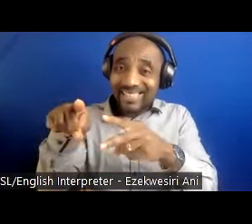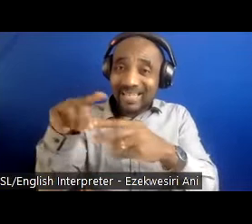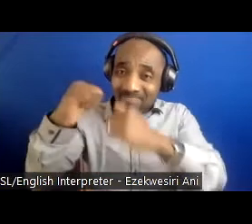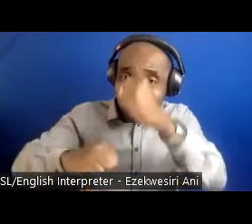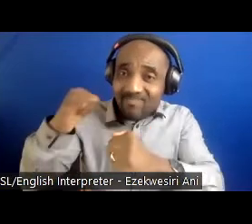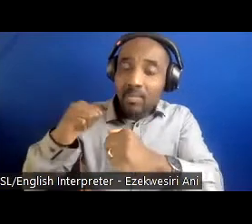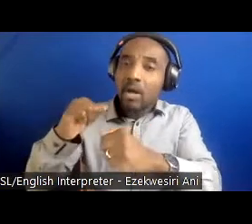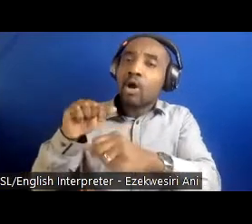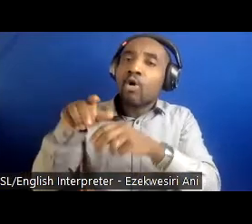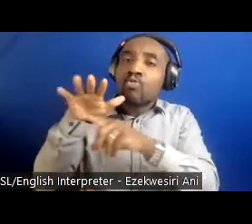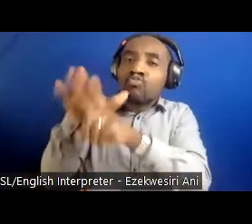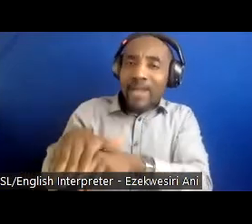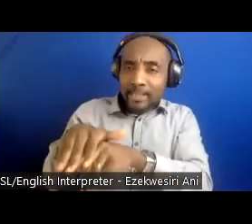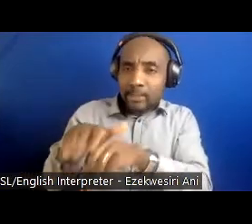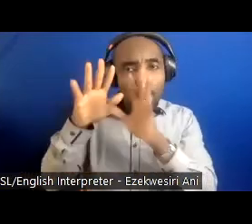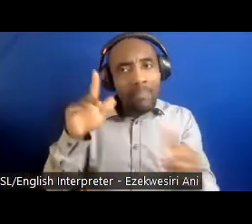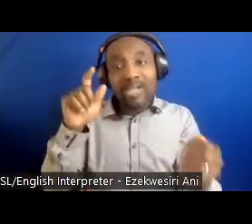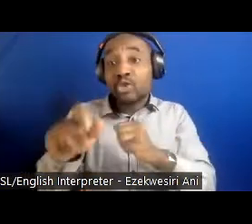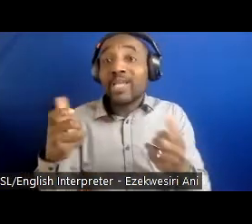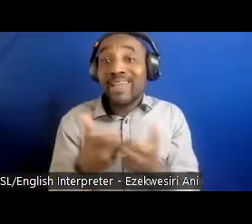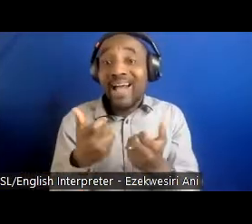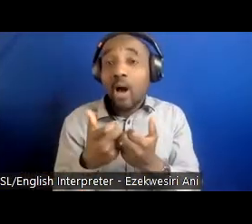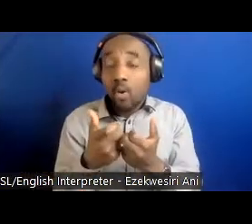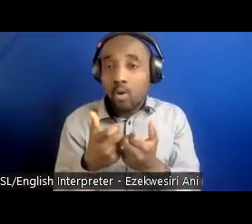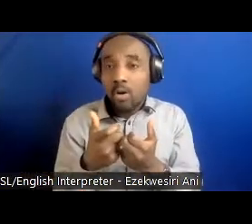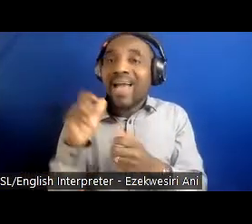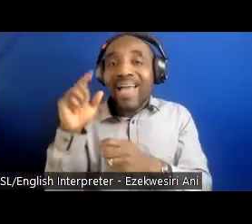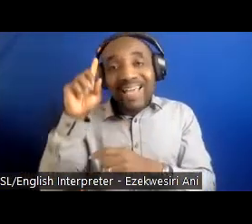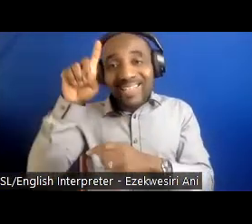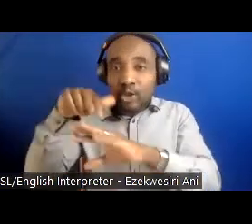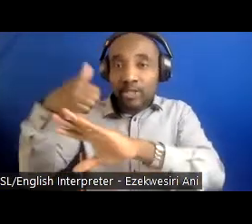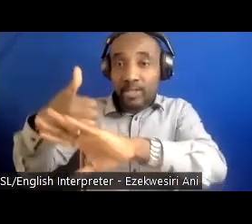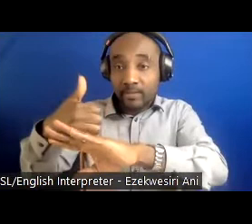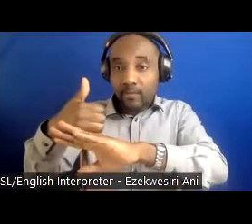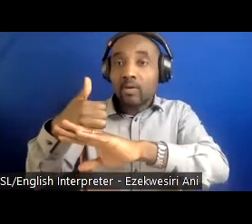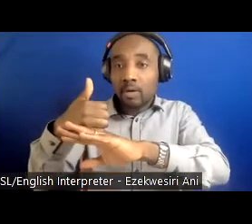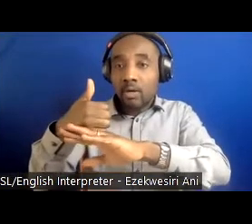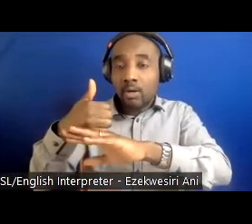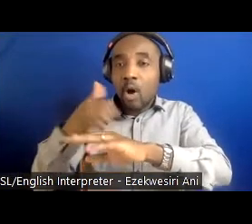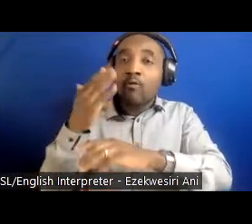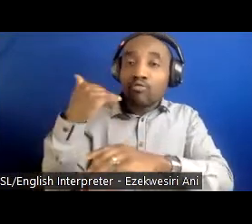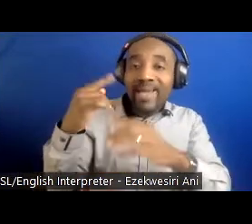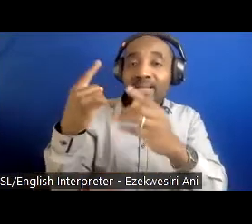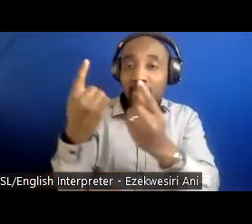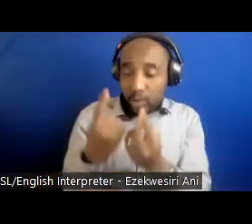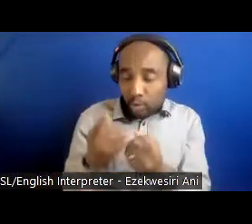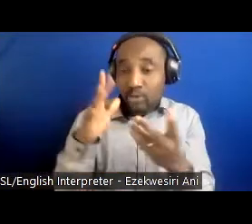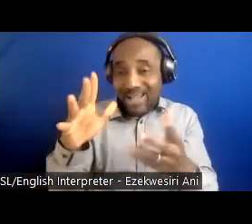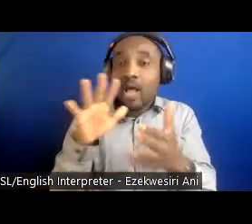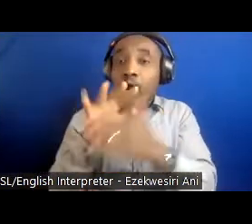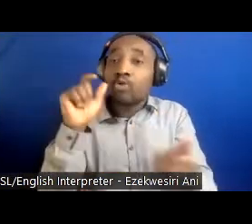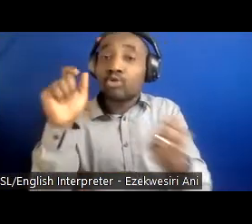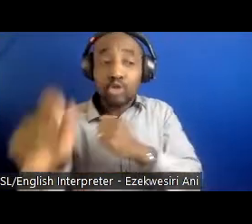stronger commitment to anti-racist initiatives and organisational cultural change, a major commitment for any